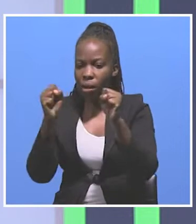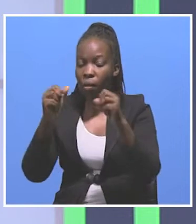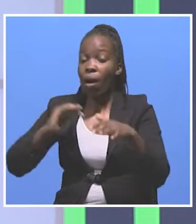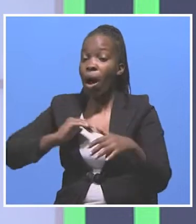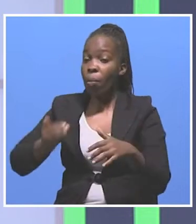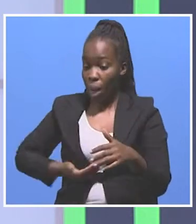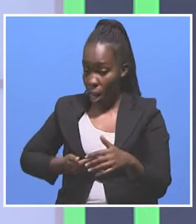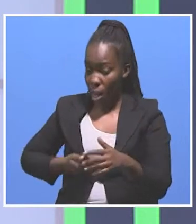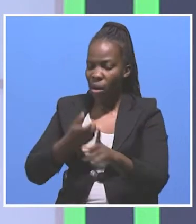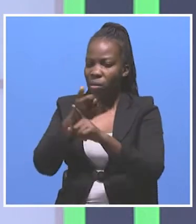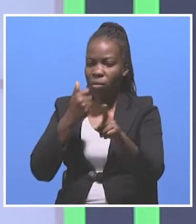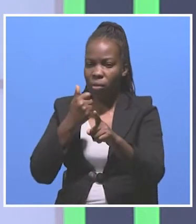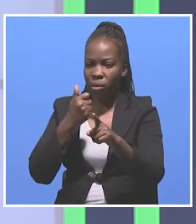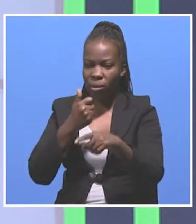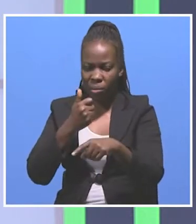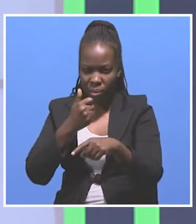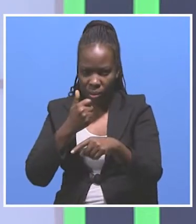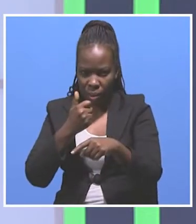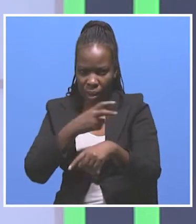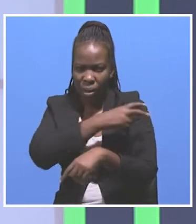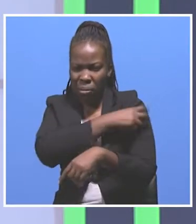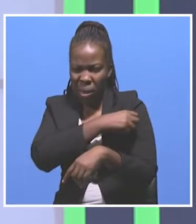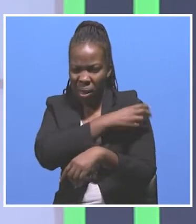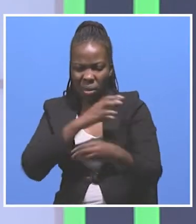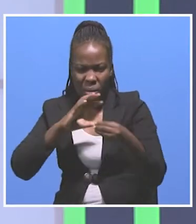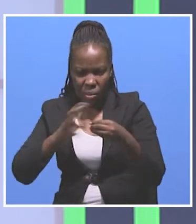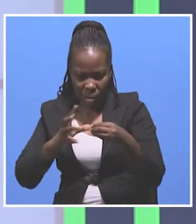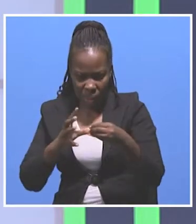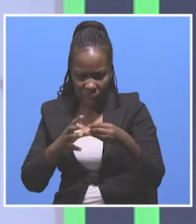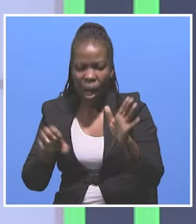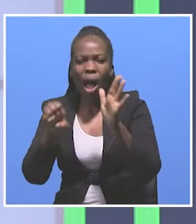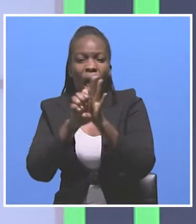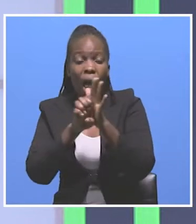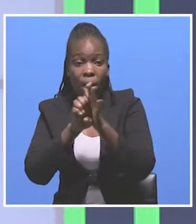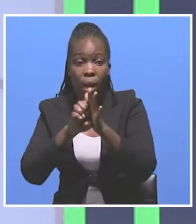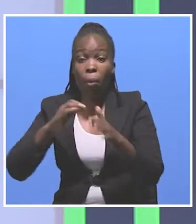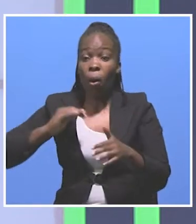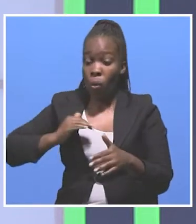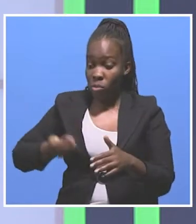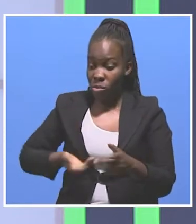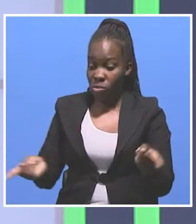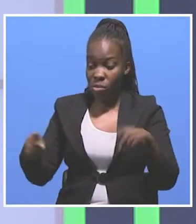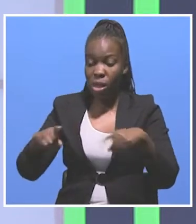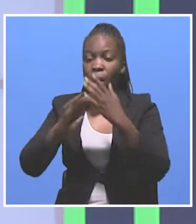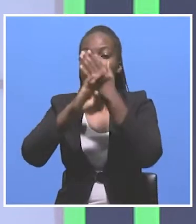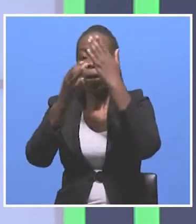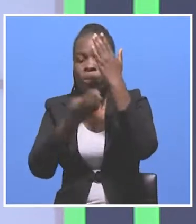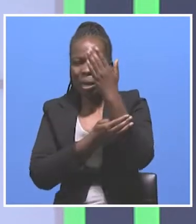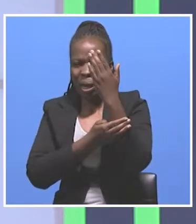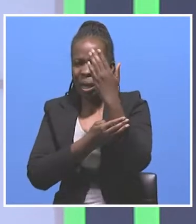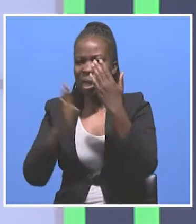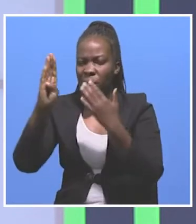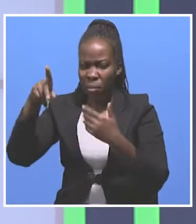example. There are some mothers, when they become pregnant, their BPs can rise so much. And beyond